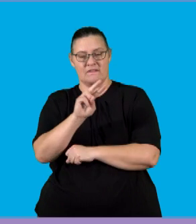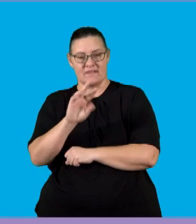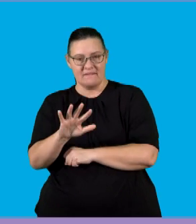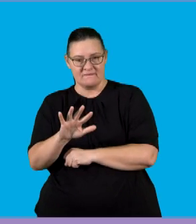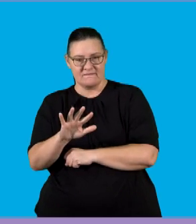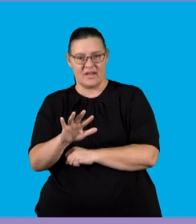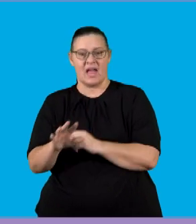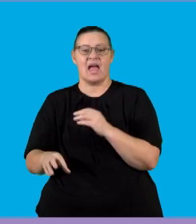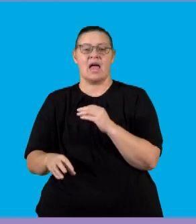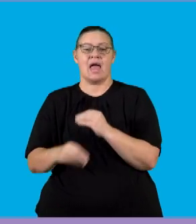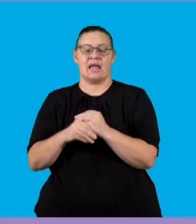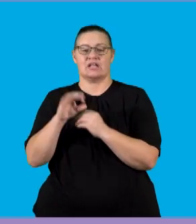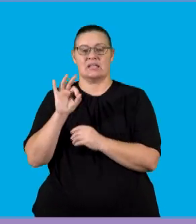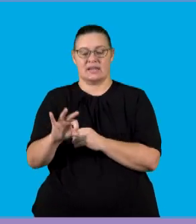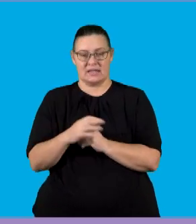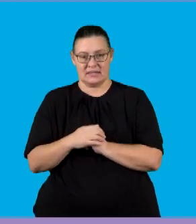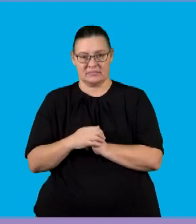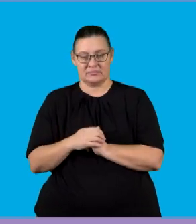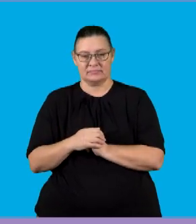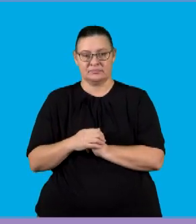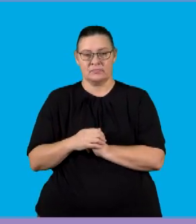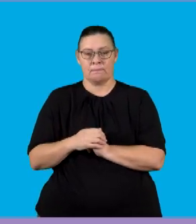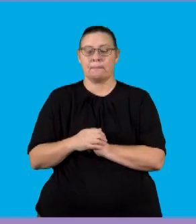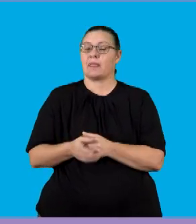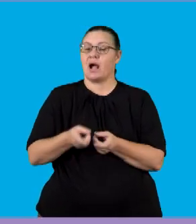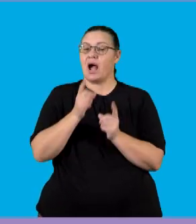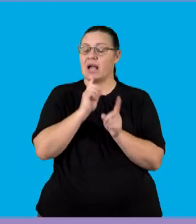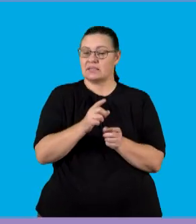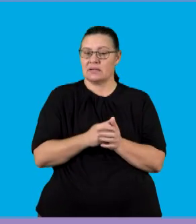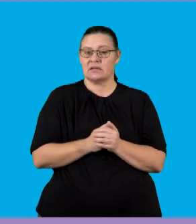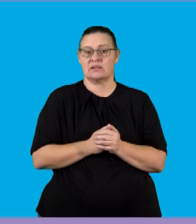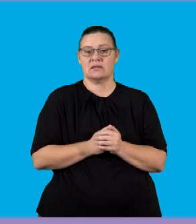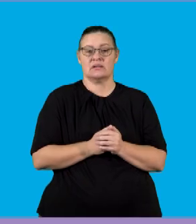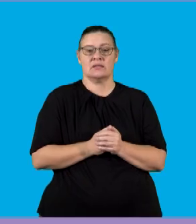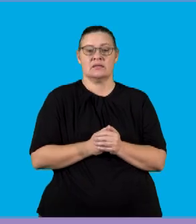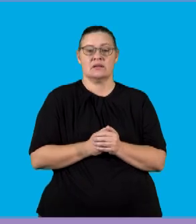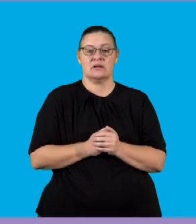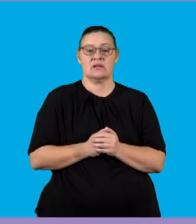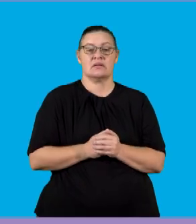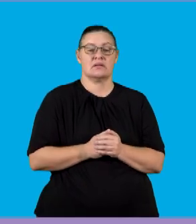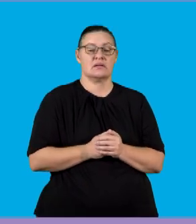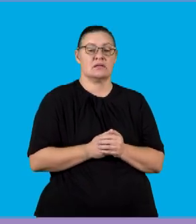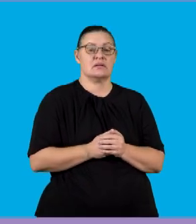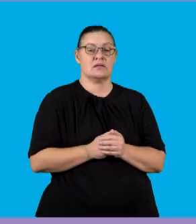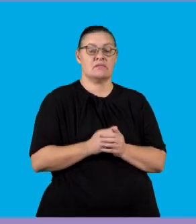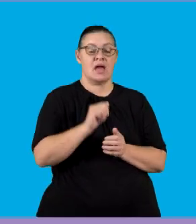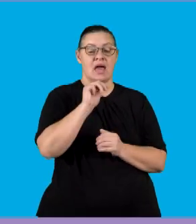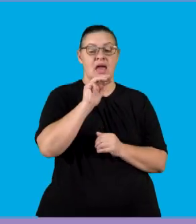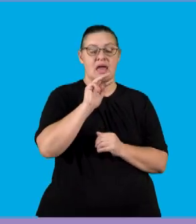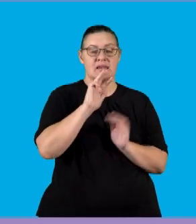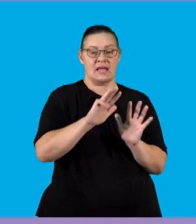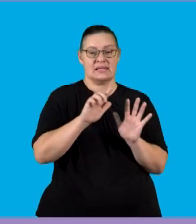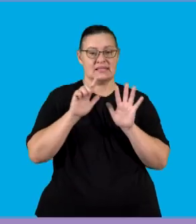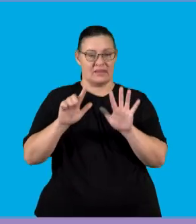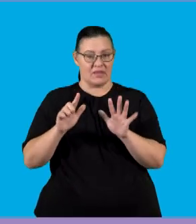we are going to add 3. What answer are you getting there? If you are getting a 97,